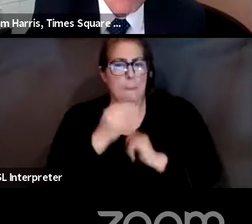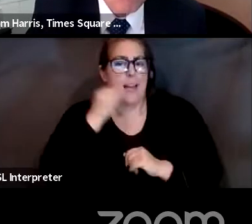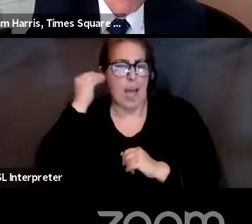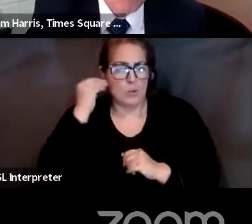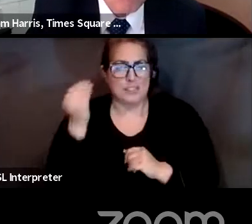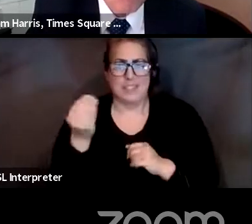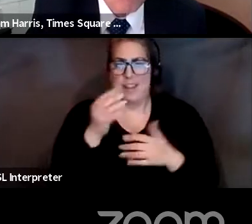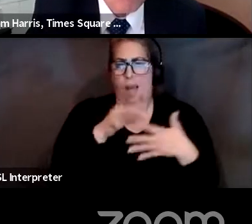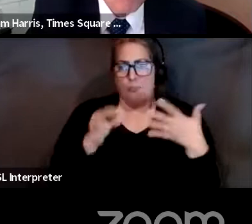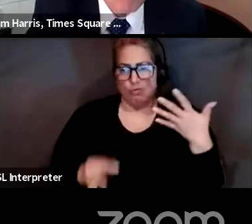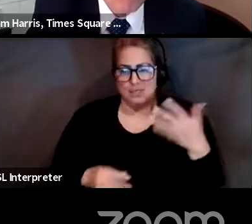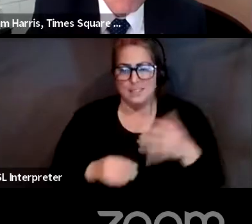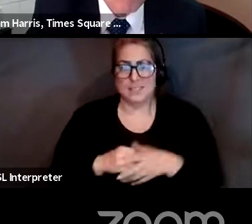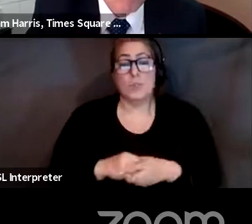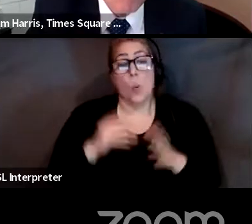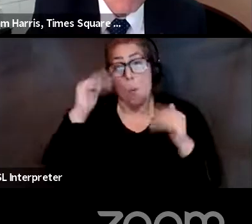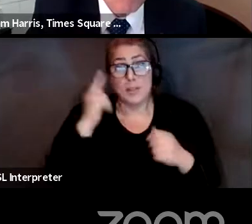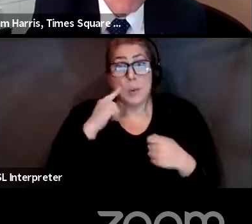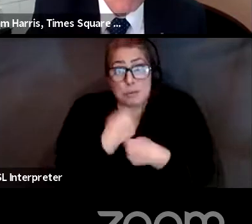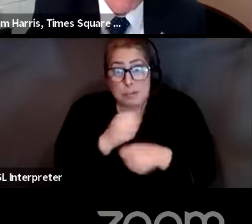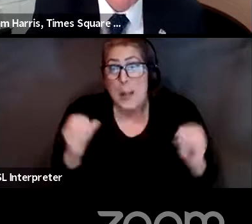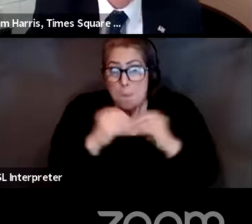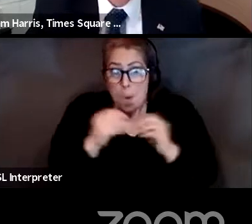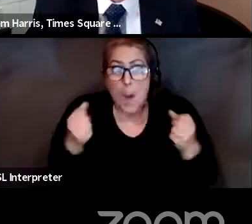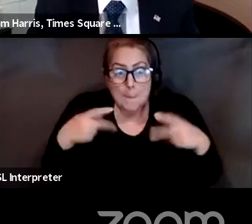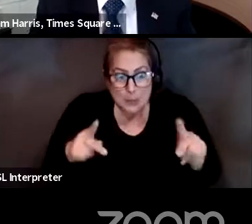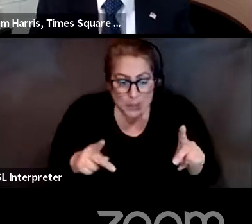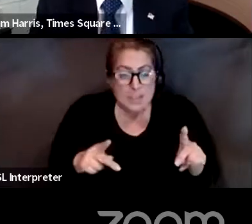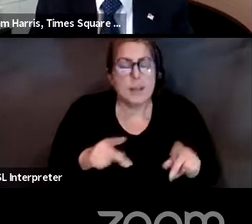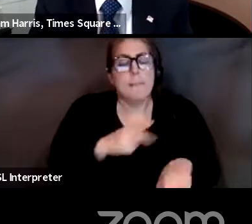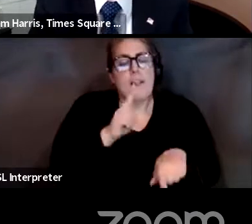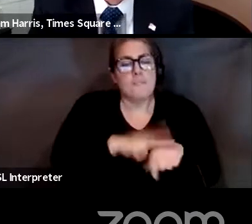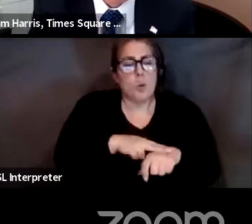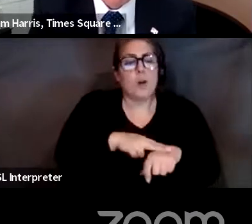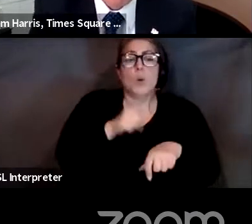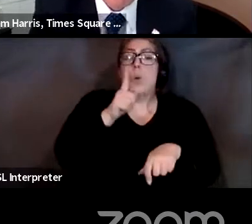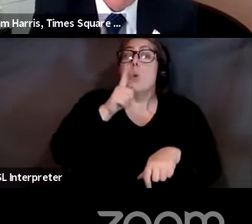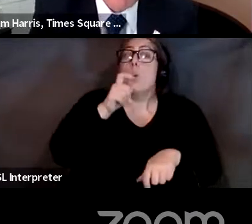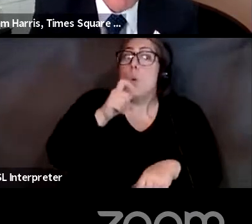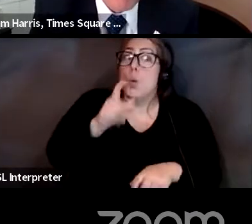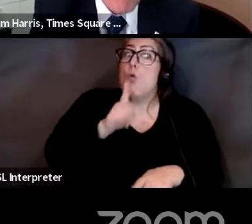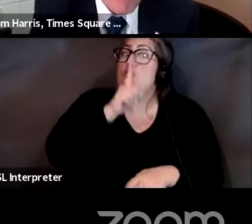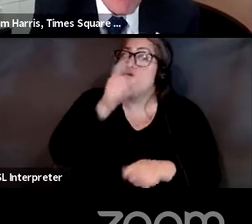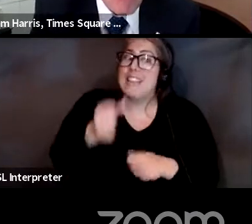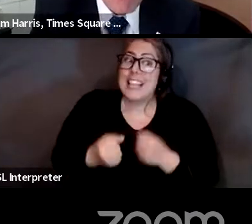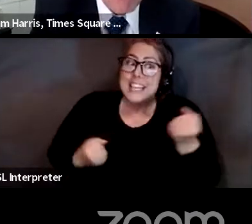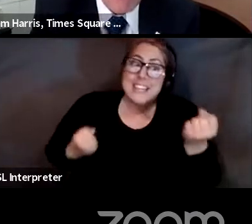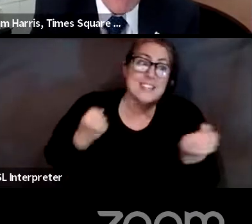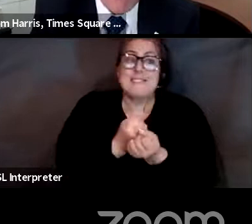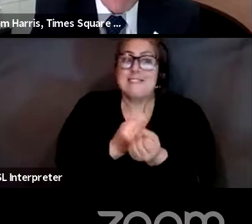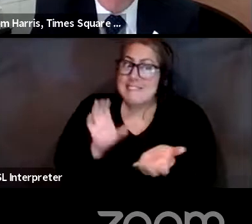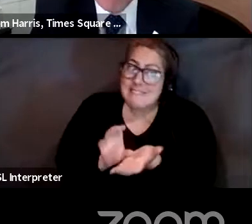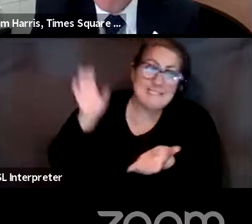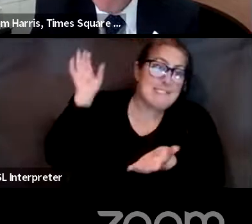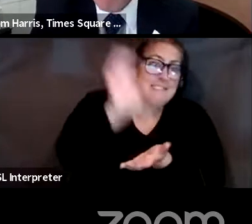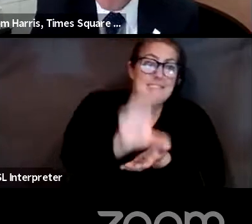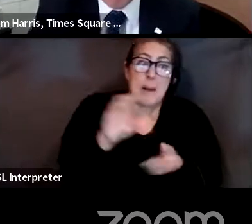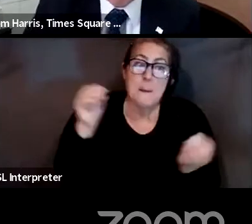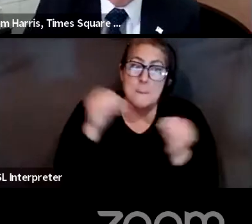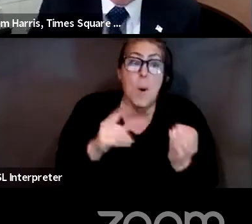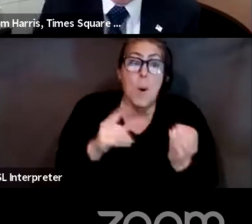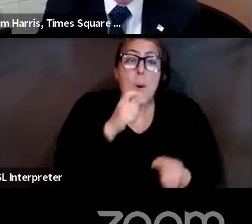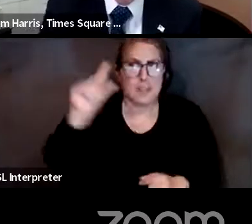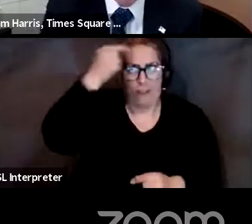will create that opportunity. Of course, government is the one who's gonna like really, really fund it, right? I always say philanthropy is the drop